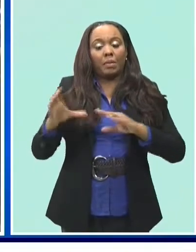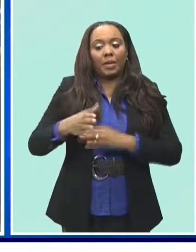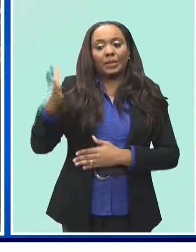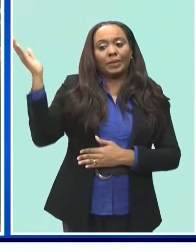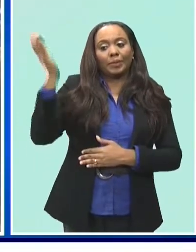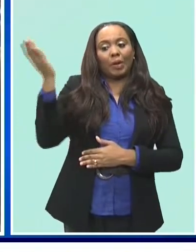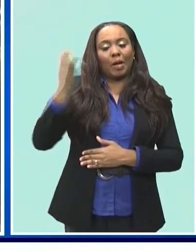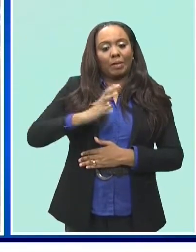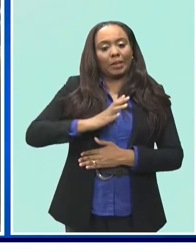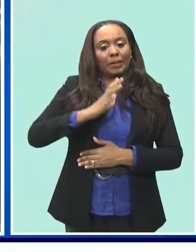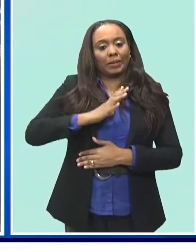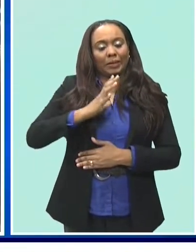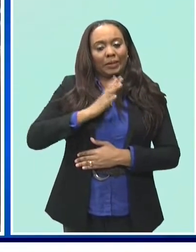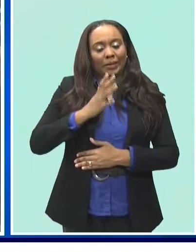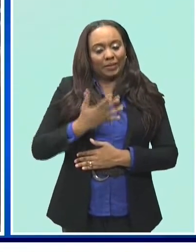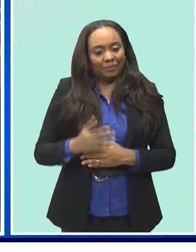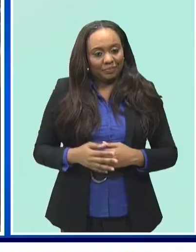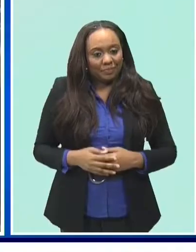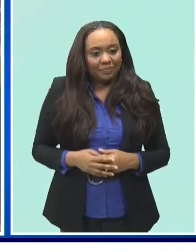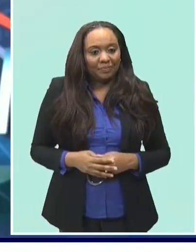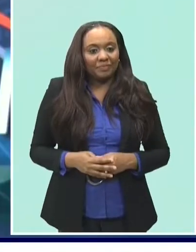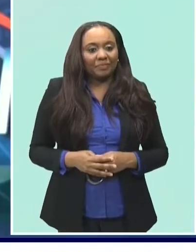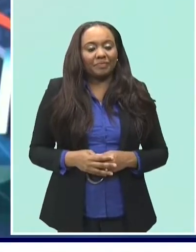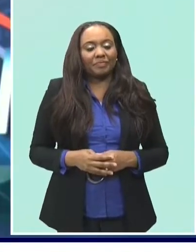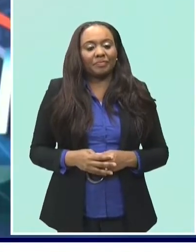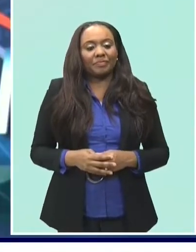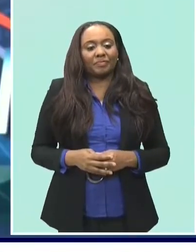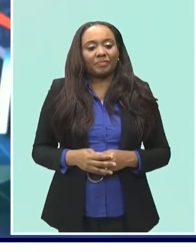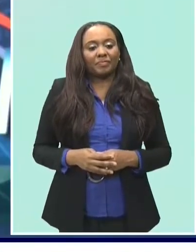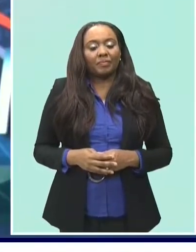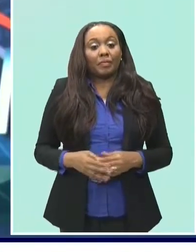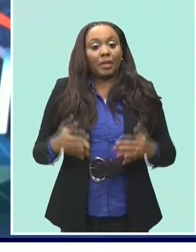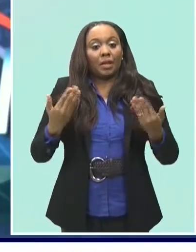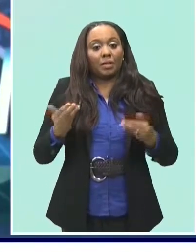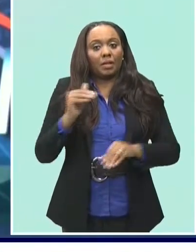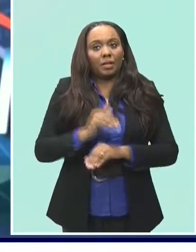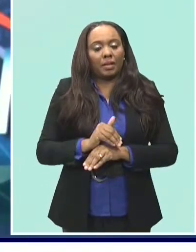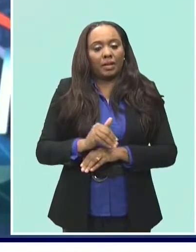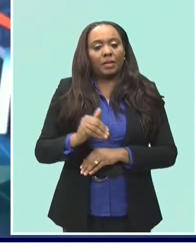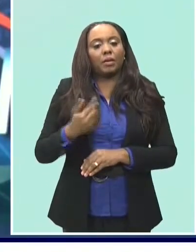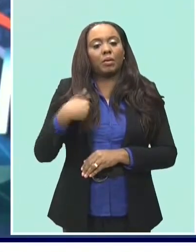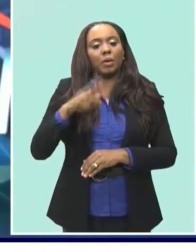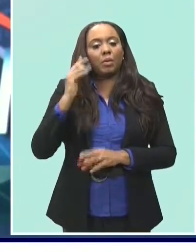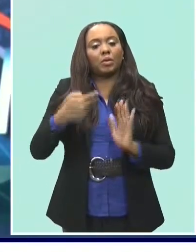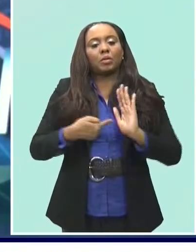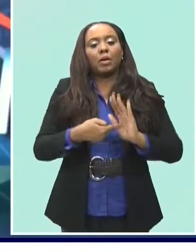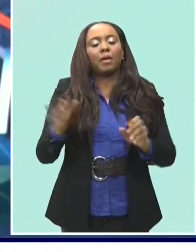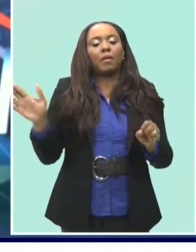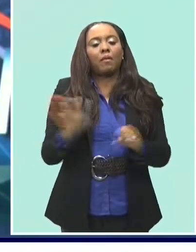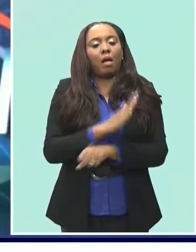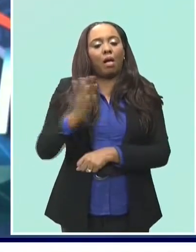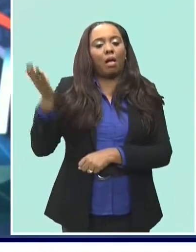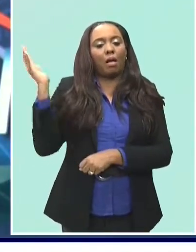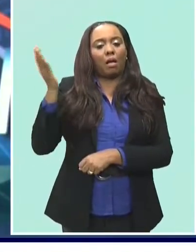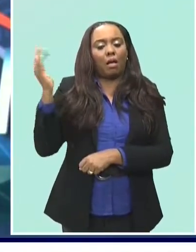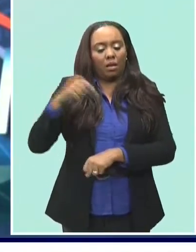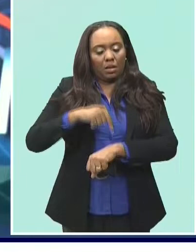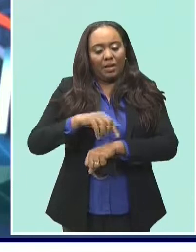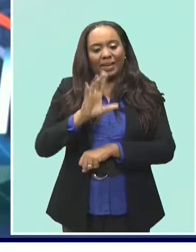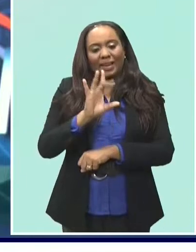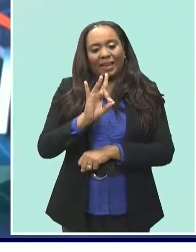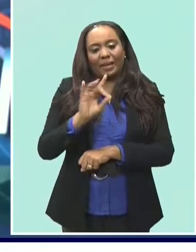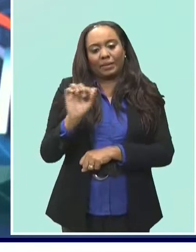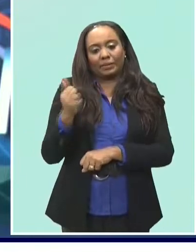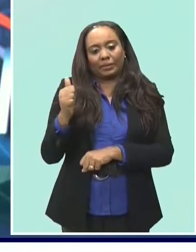lecture. Lisa Lord, CBC News. CBC TV8 will be carrying the full version of the lecture at